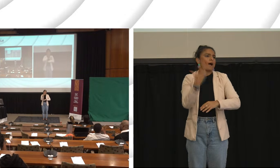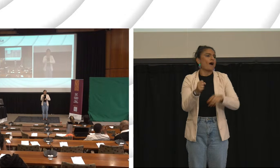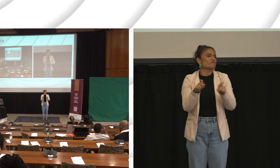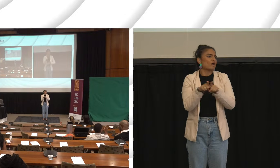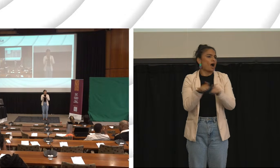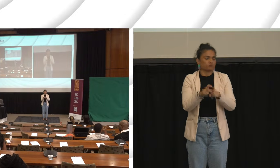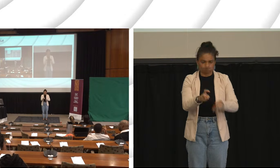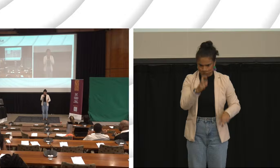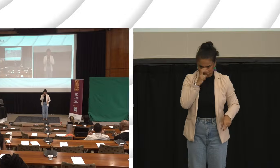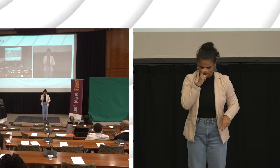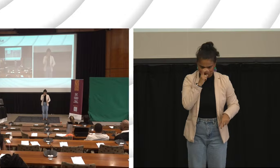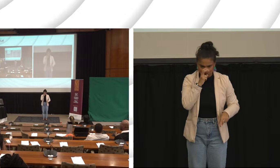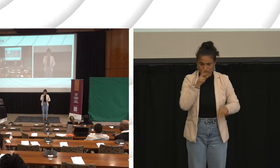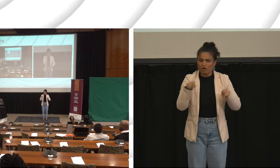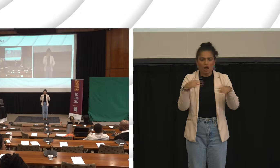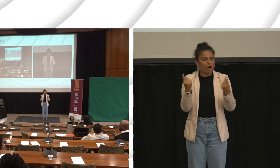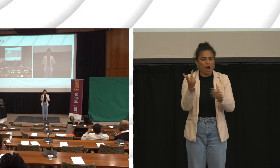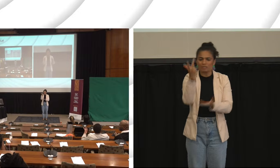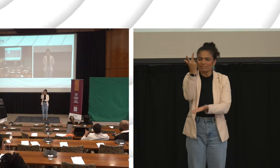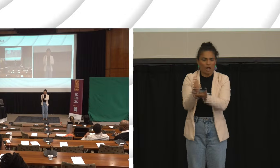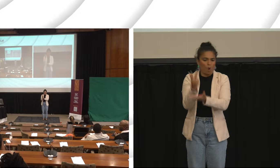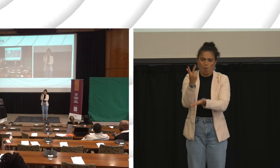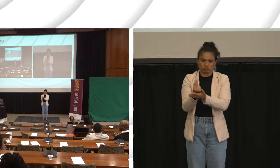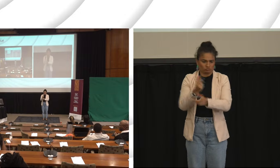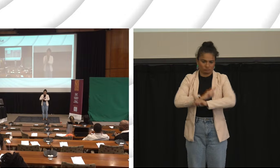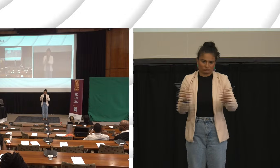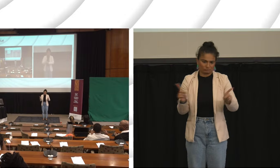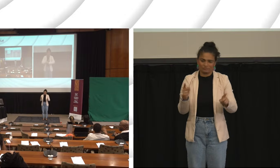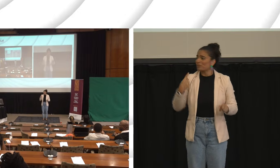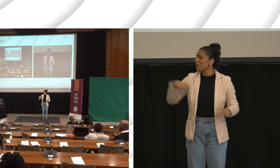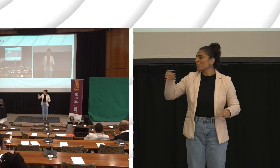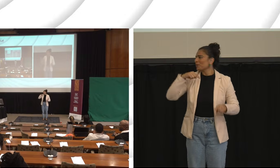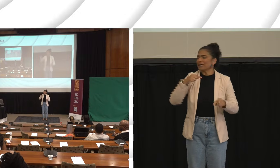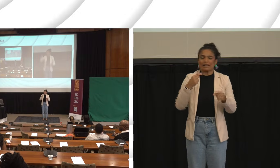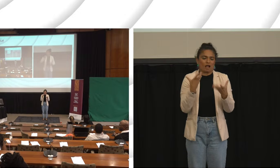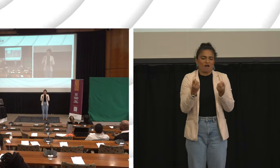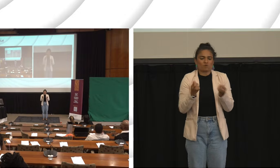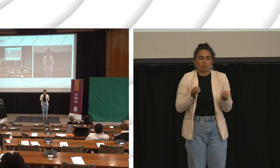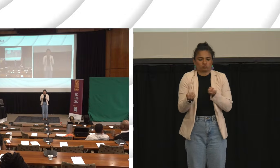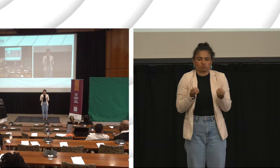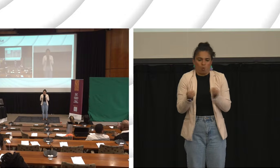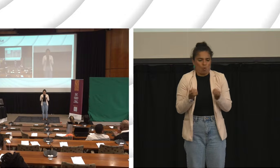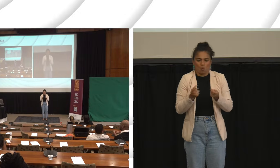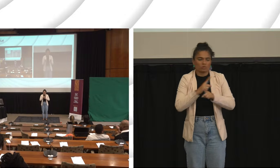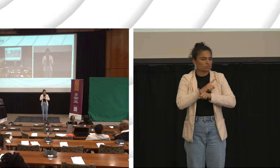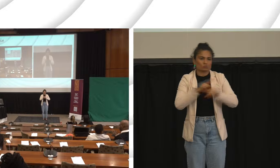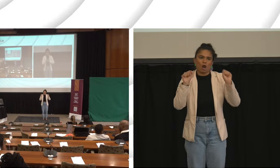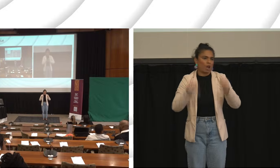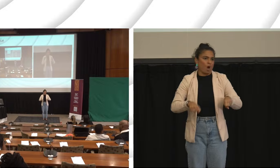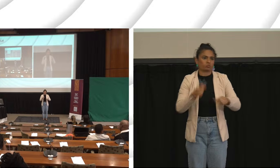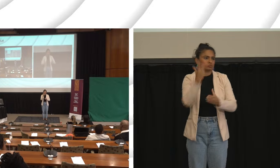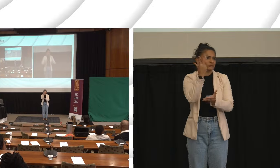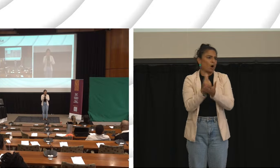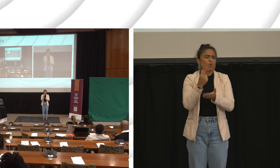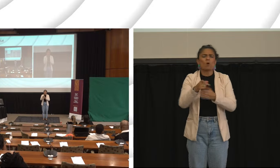the platform is quite strict. It doesn't allow for content to be